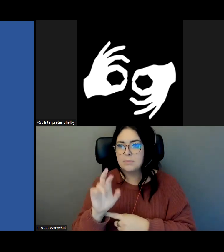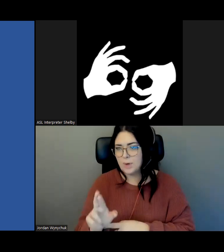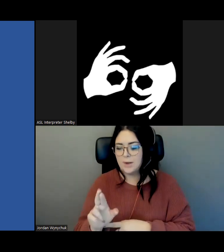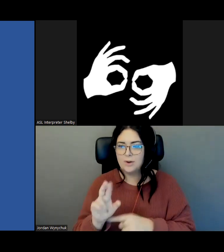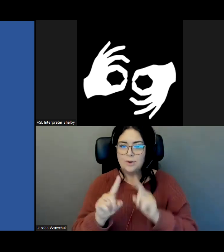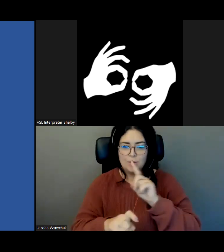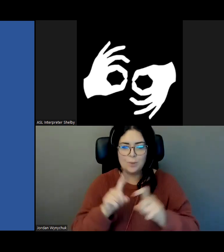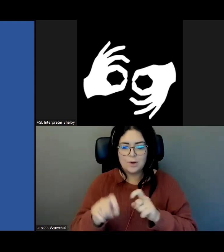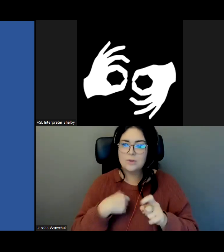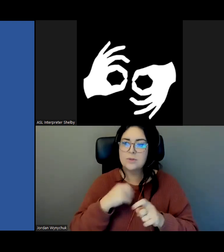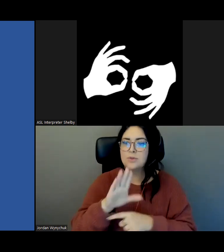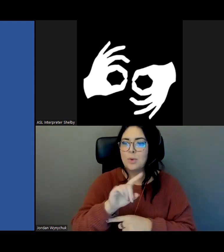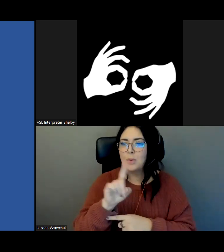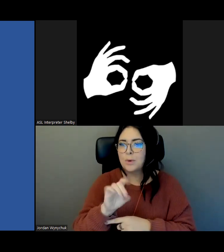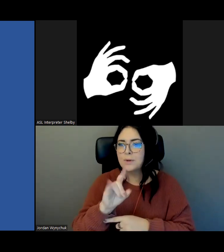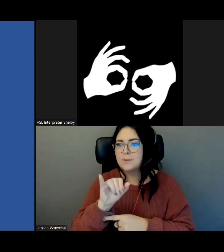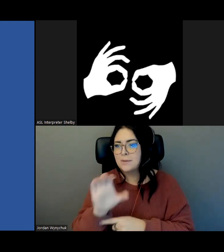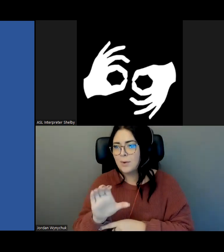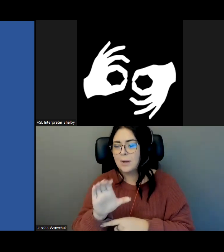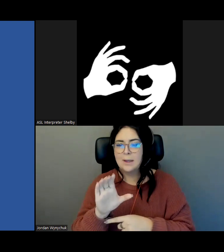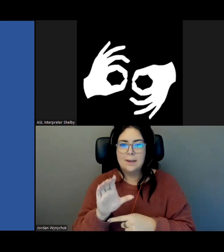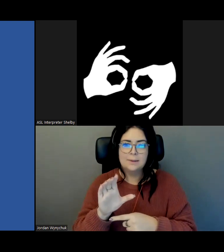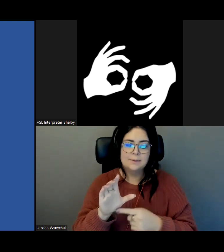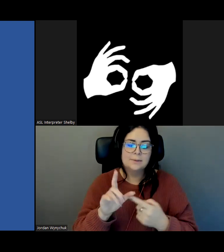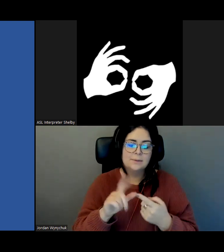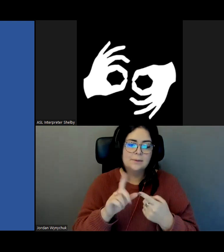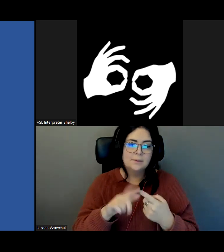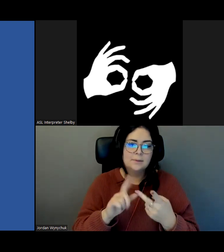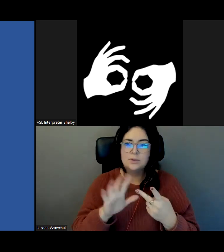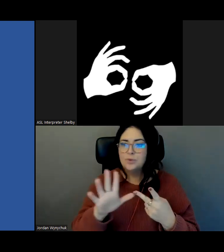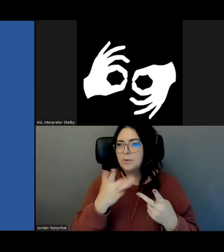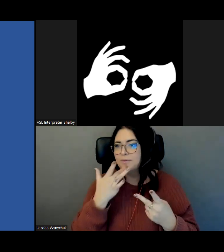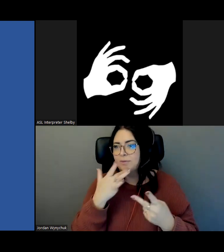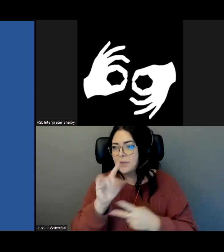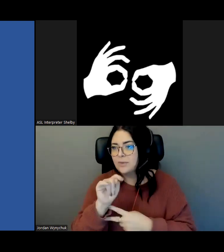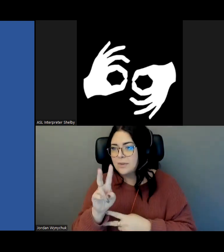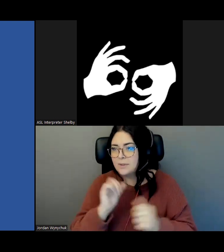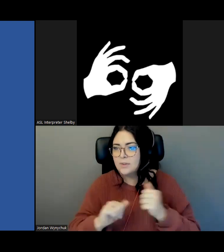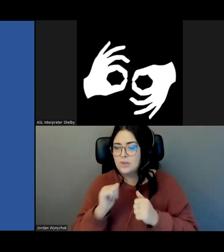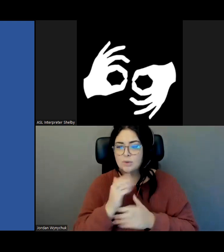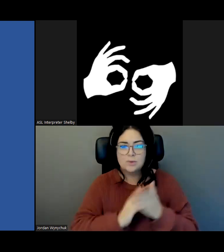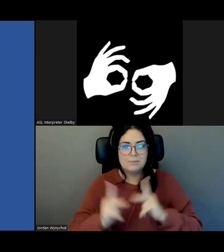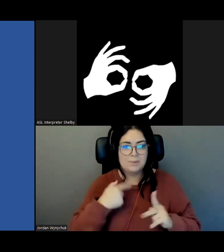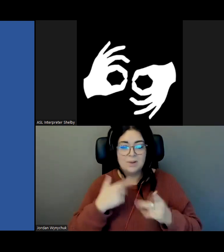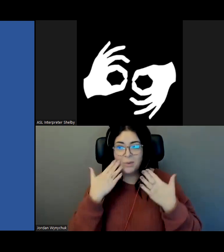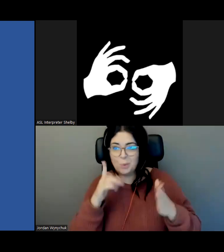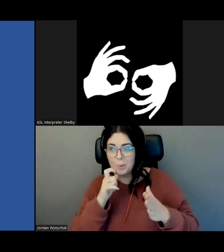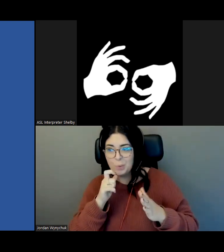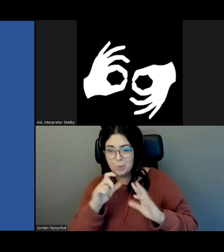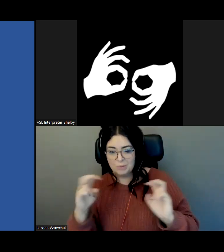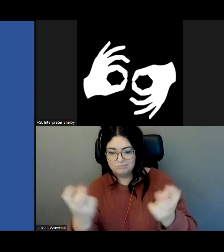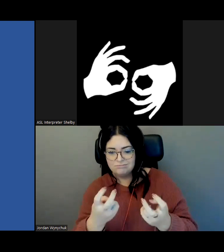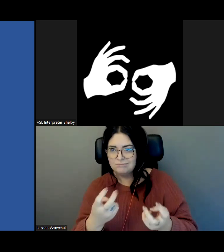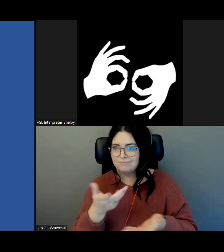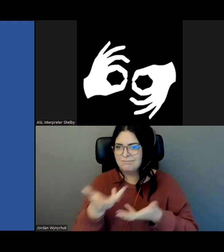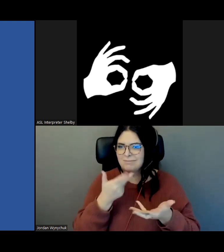movie at the moment? And it gets the conversation rolling for people that might not know folks at the event.